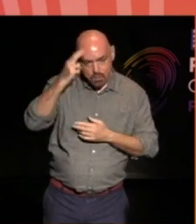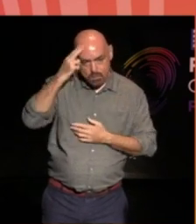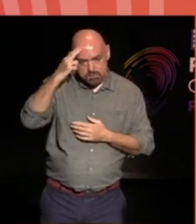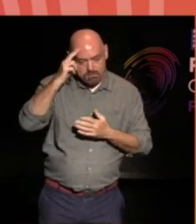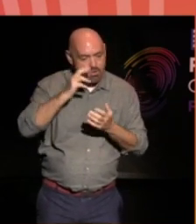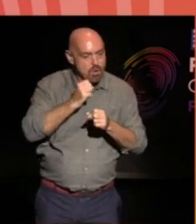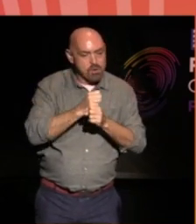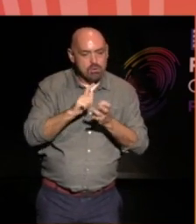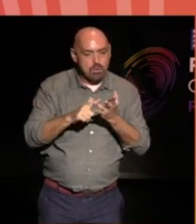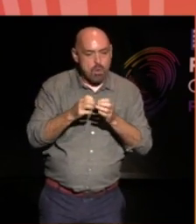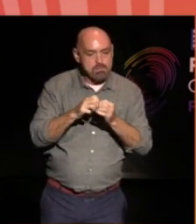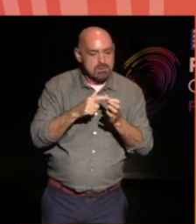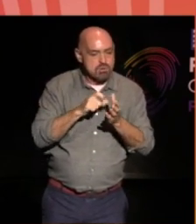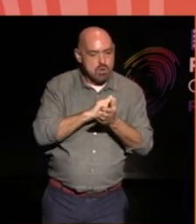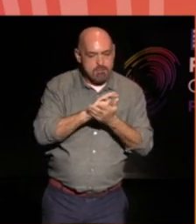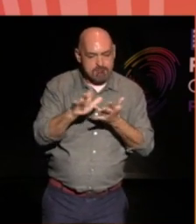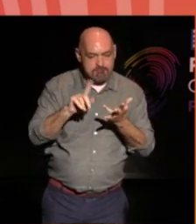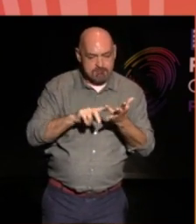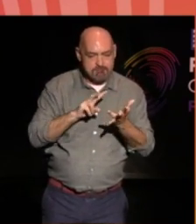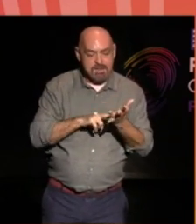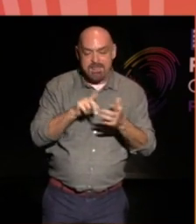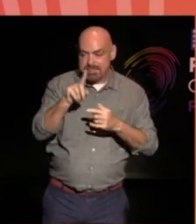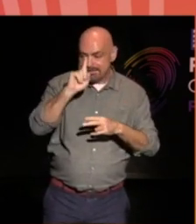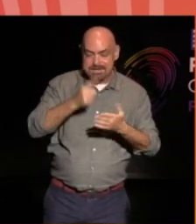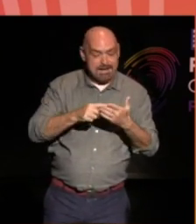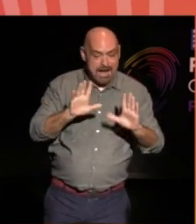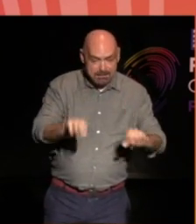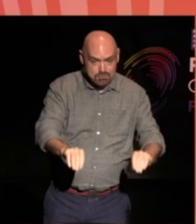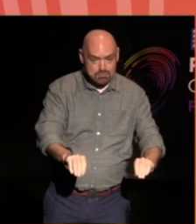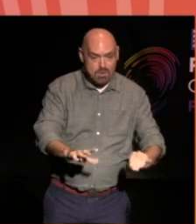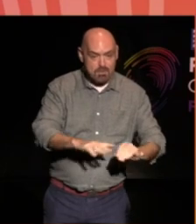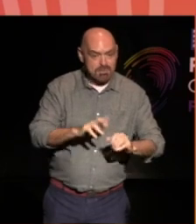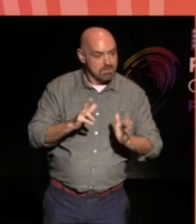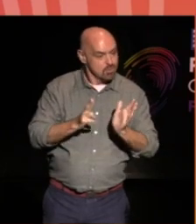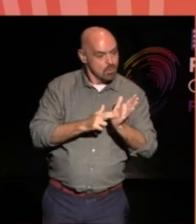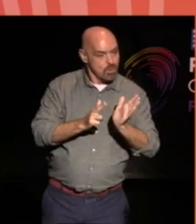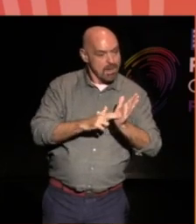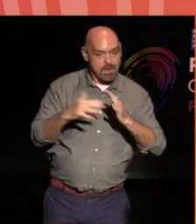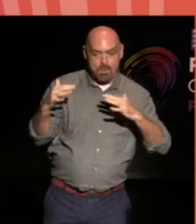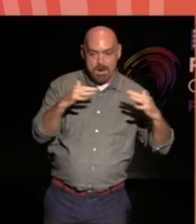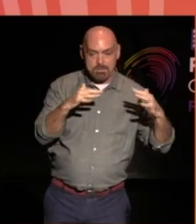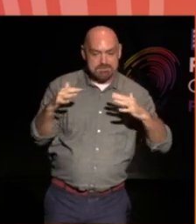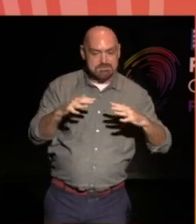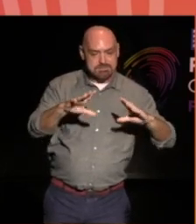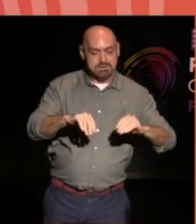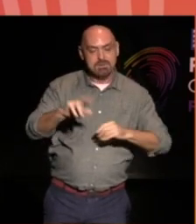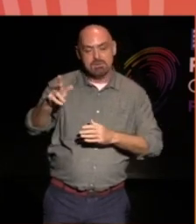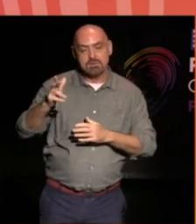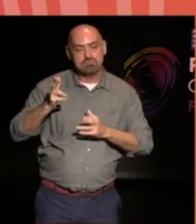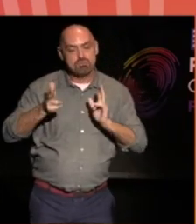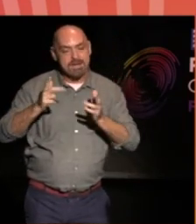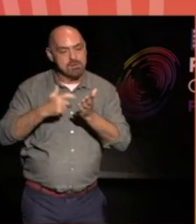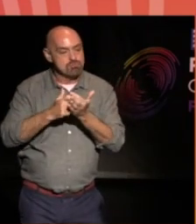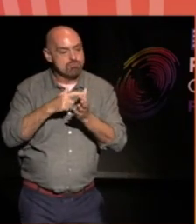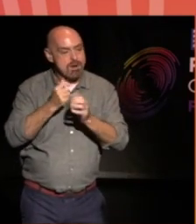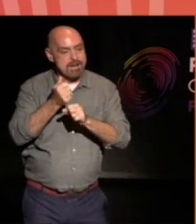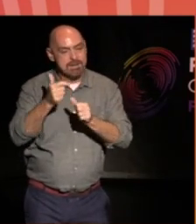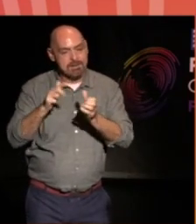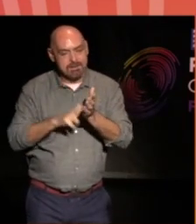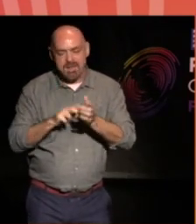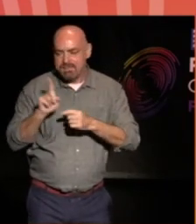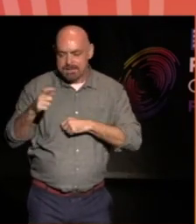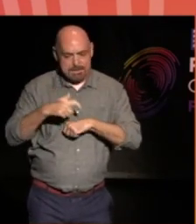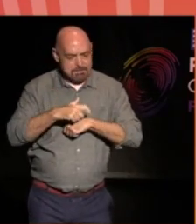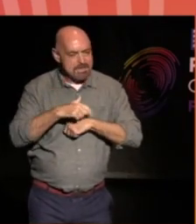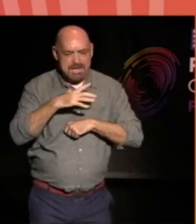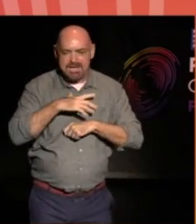had to work together to stop nuclear weapons proliferating. And when Reagan and Gorbachev met, Reagan, who was really